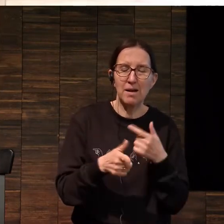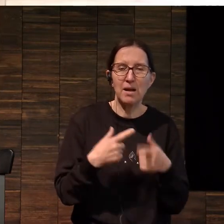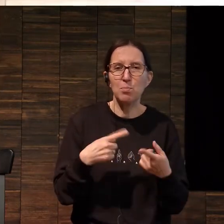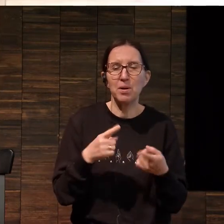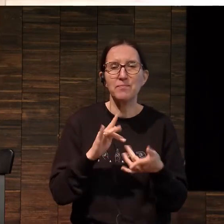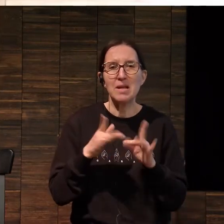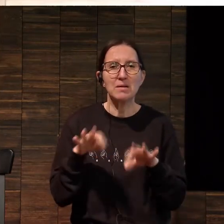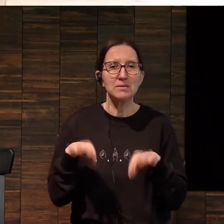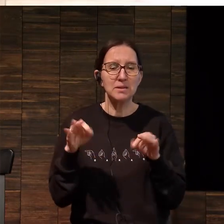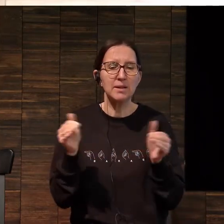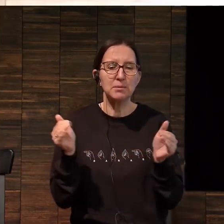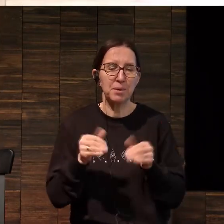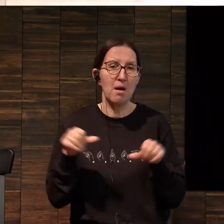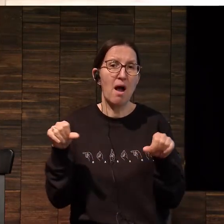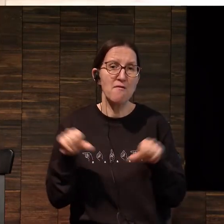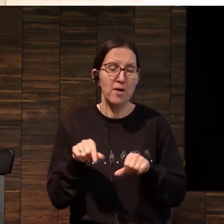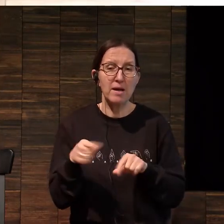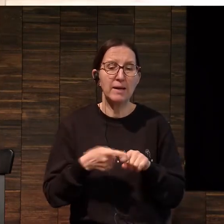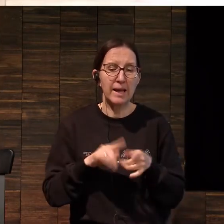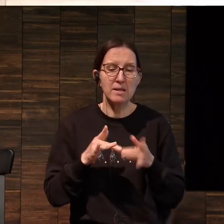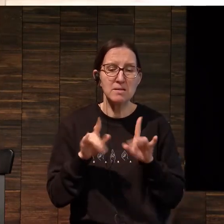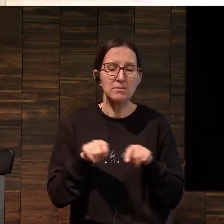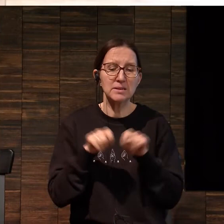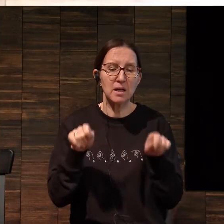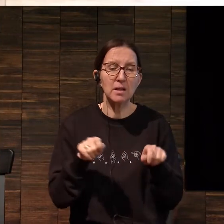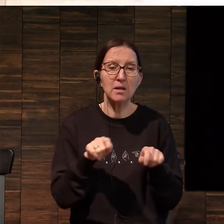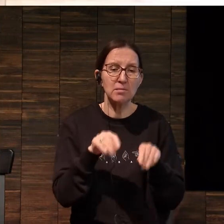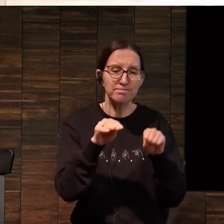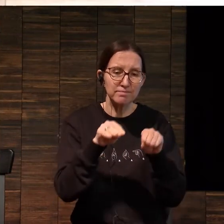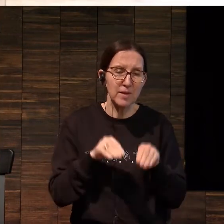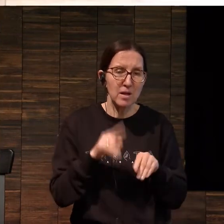knowledge. They don't even know, what a